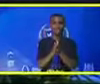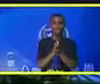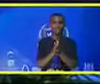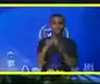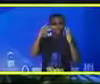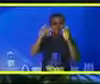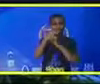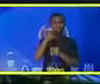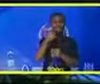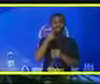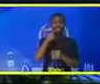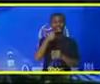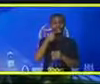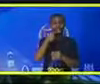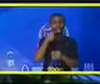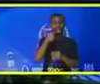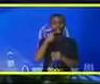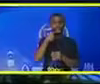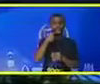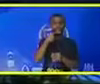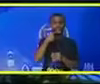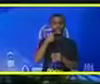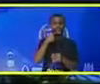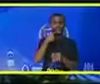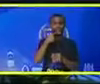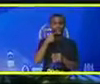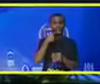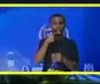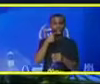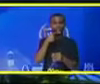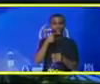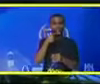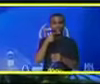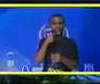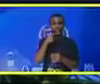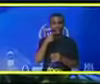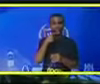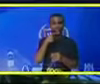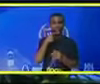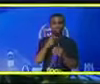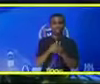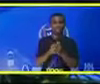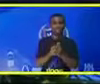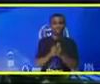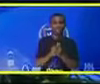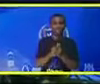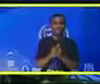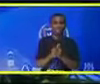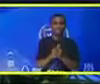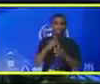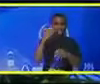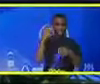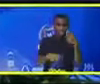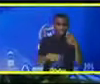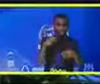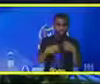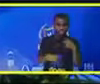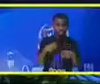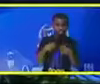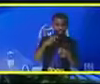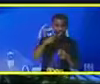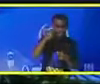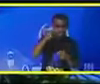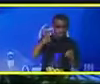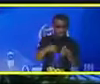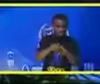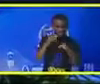where fell it? And he threw a stick and the axe head. The situation that looked like it would never